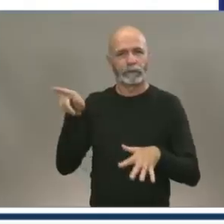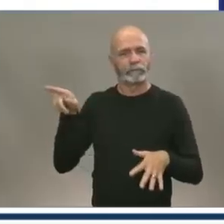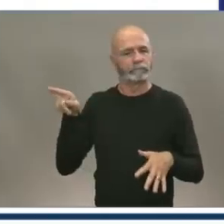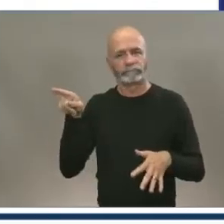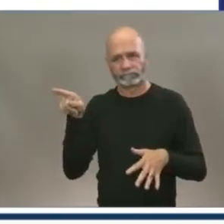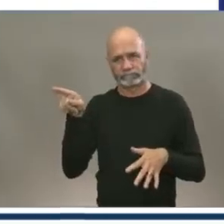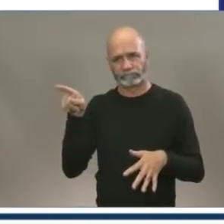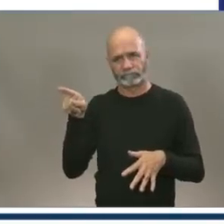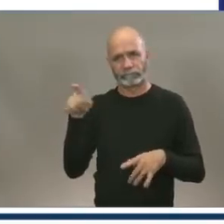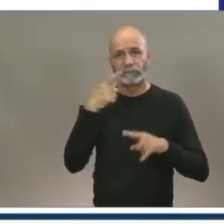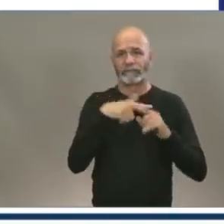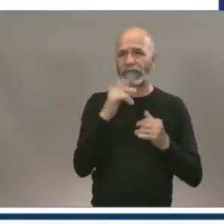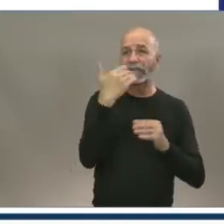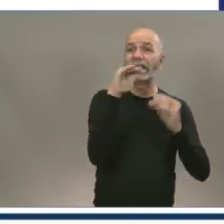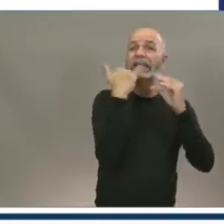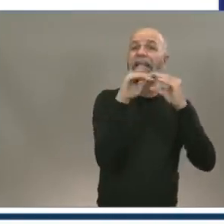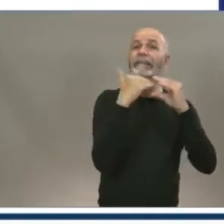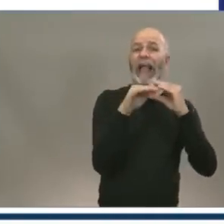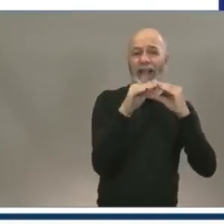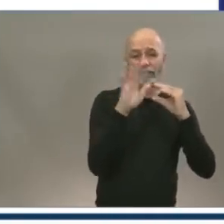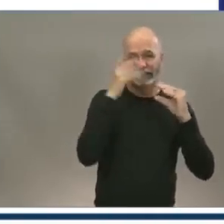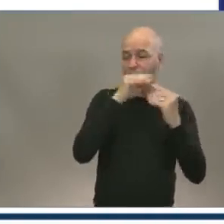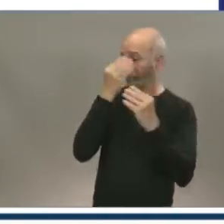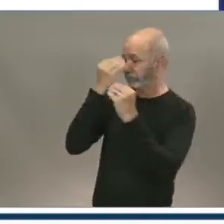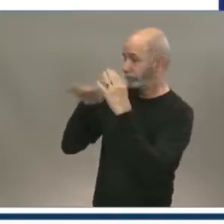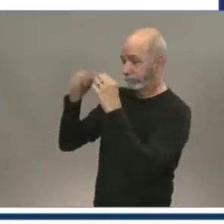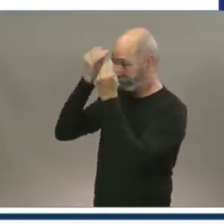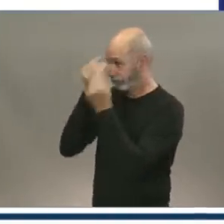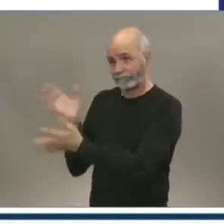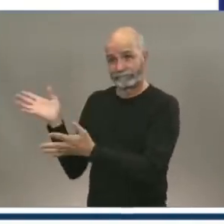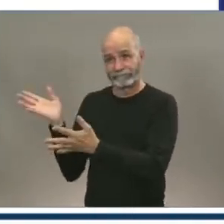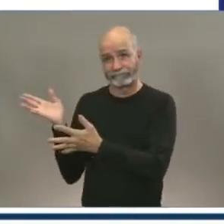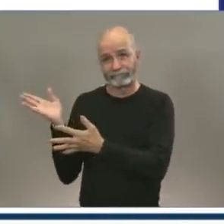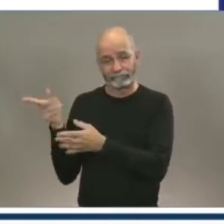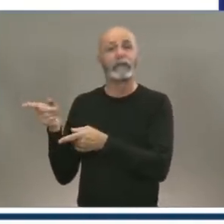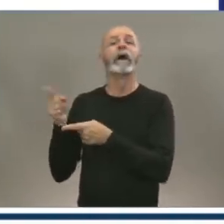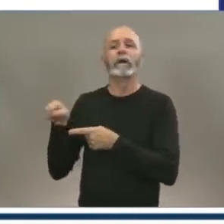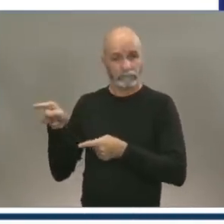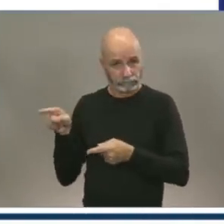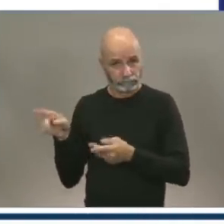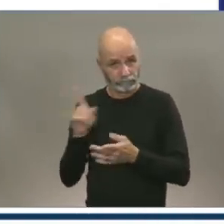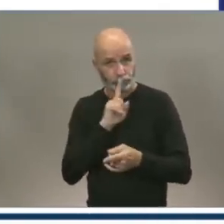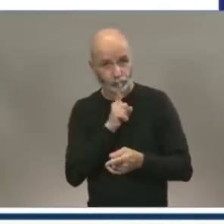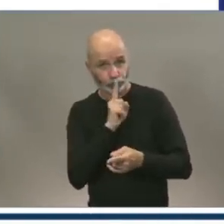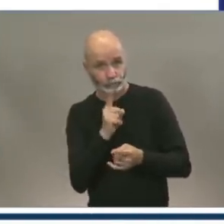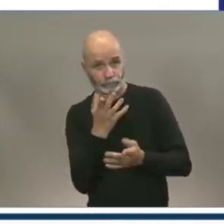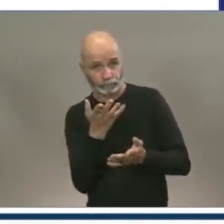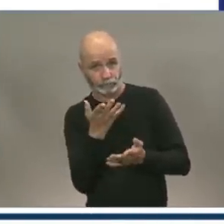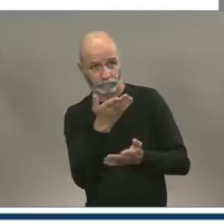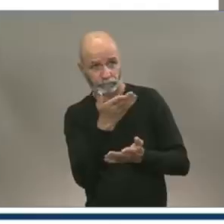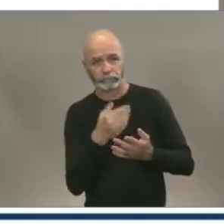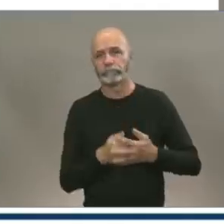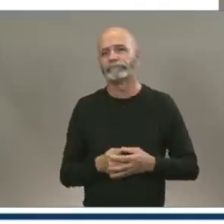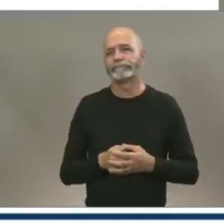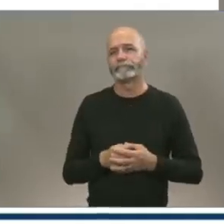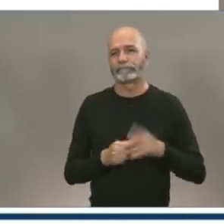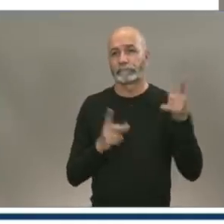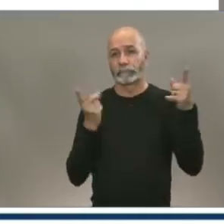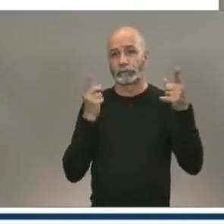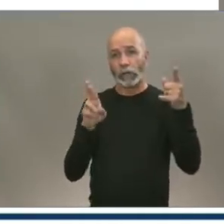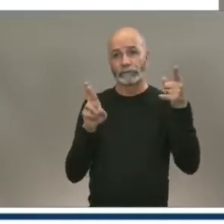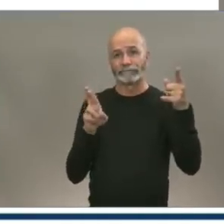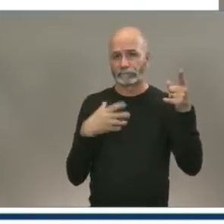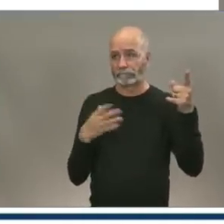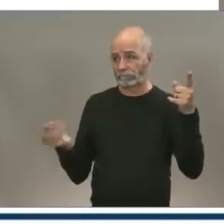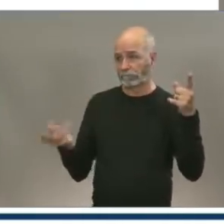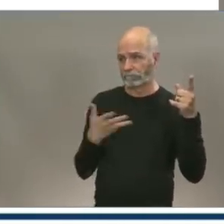suggest transmission. Do we know if that is the case? So it hasn't been brought to my attention